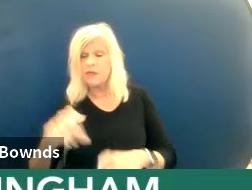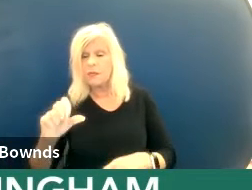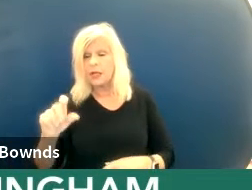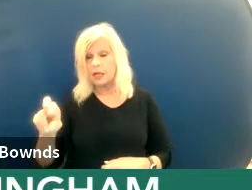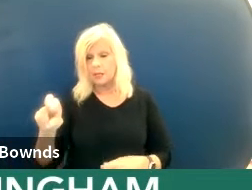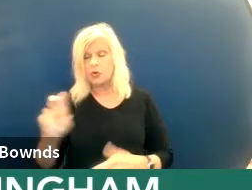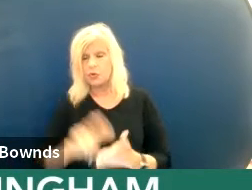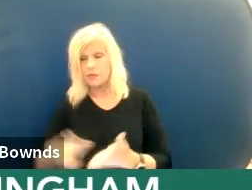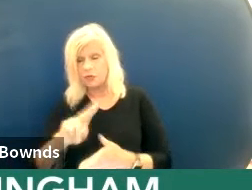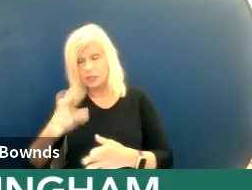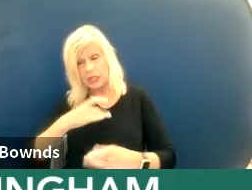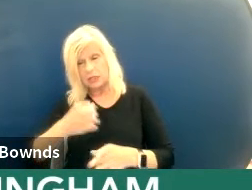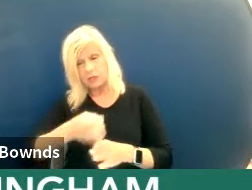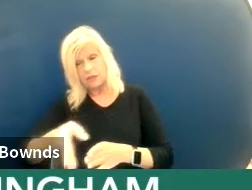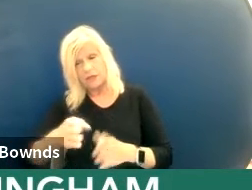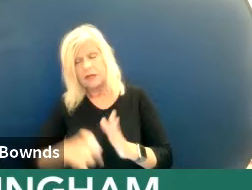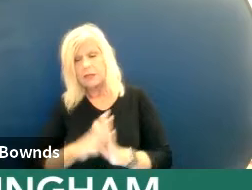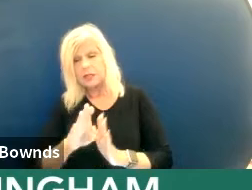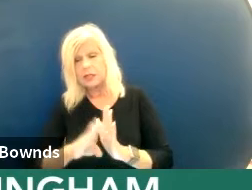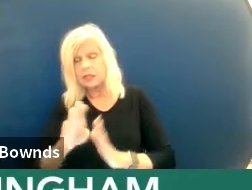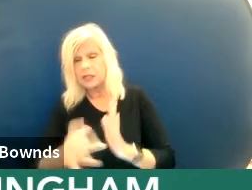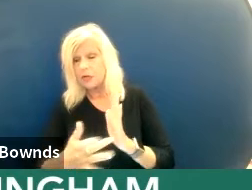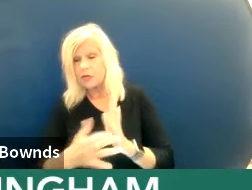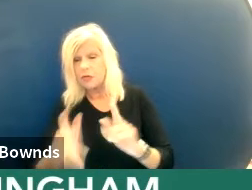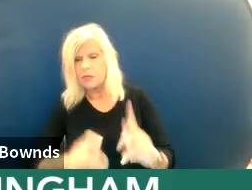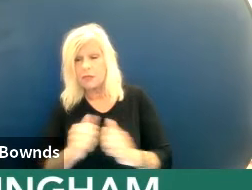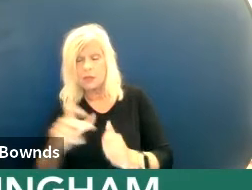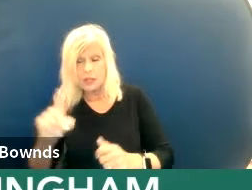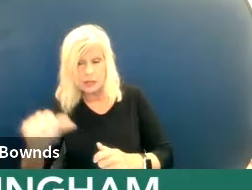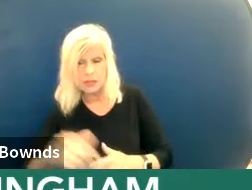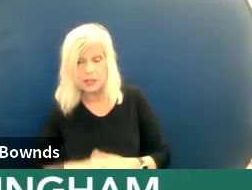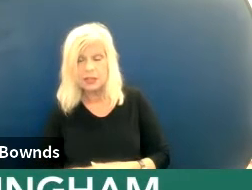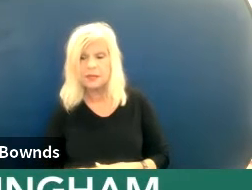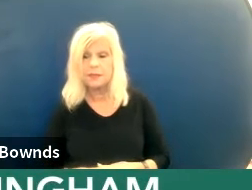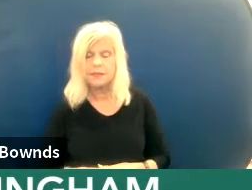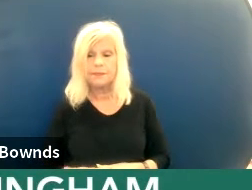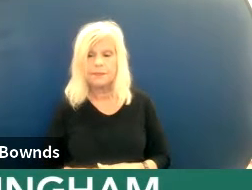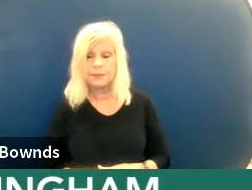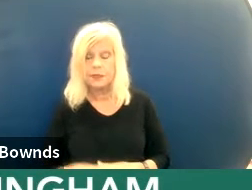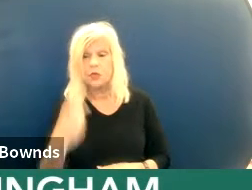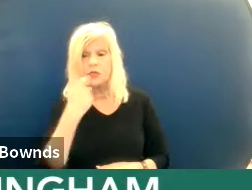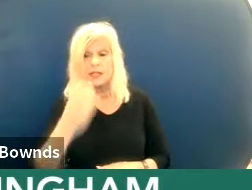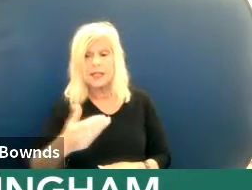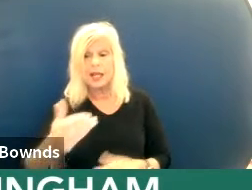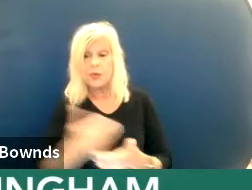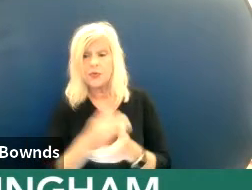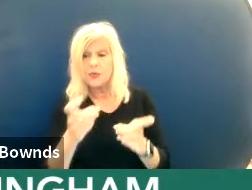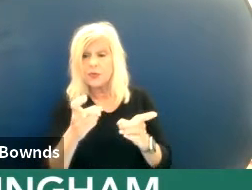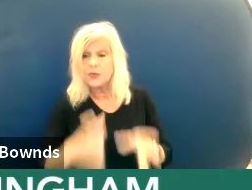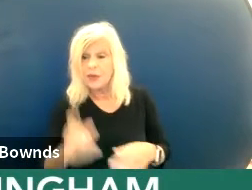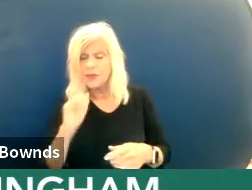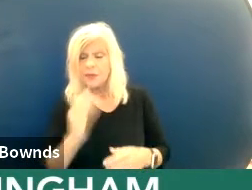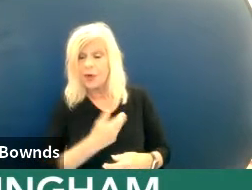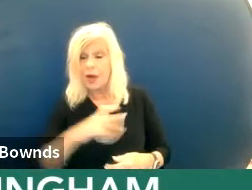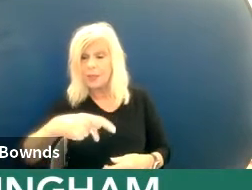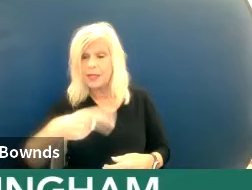an interest in developing technology for people with disabilities. We've recently hired a new director of our